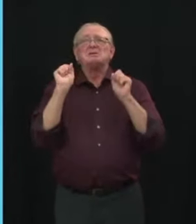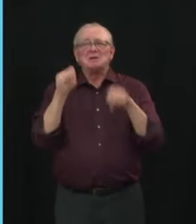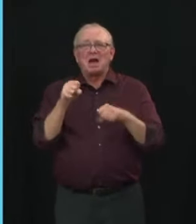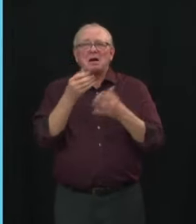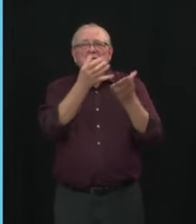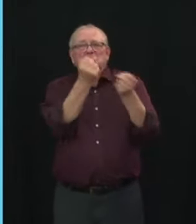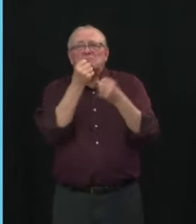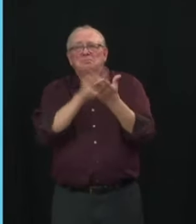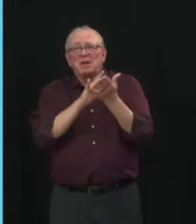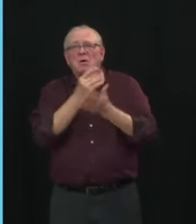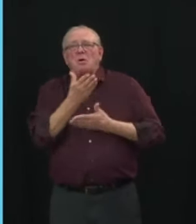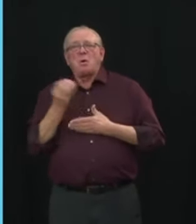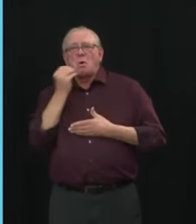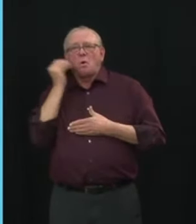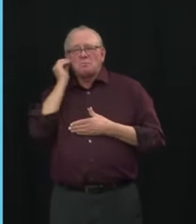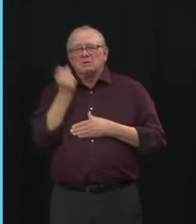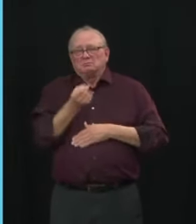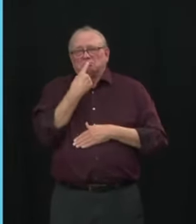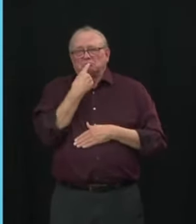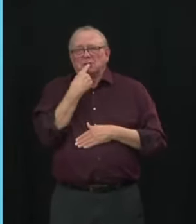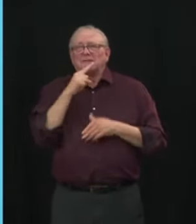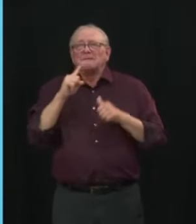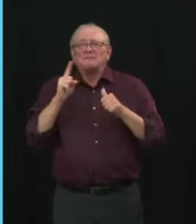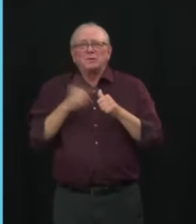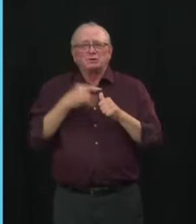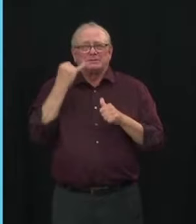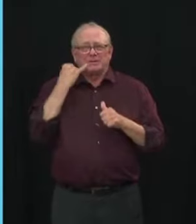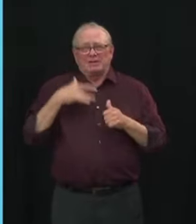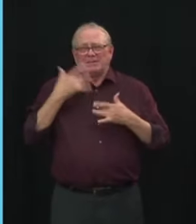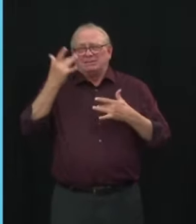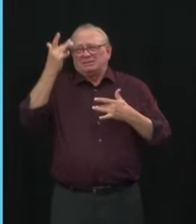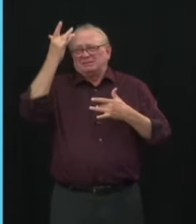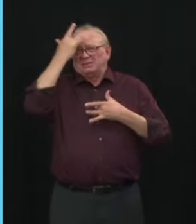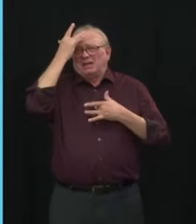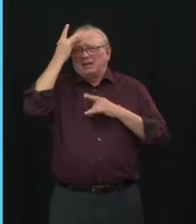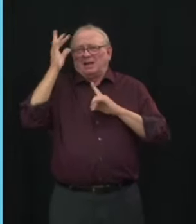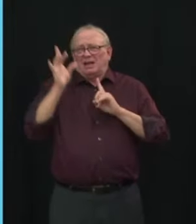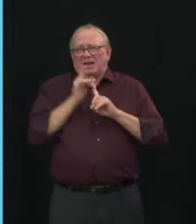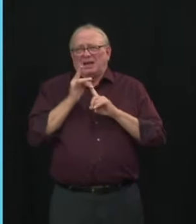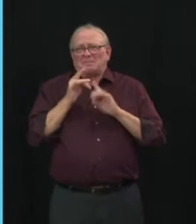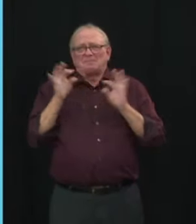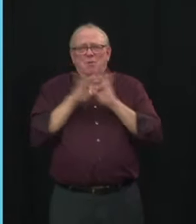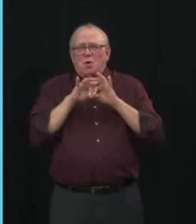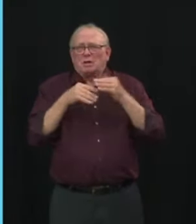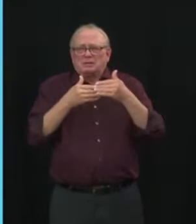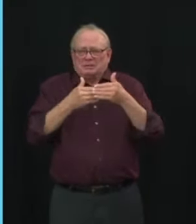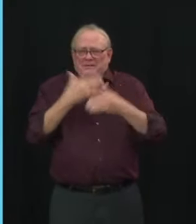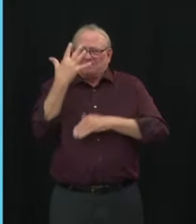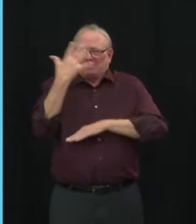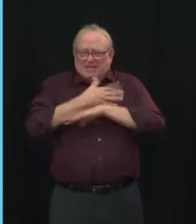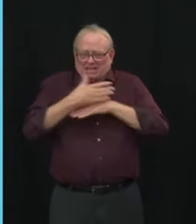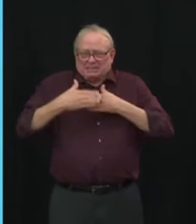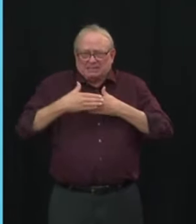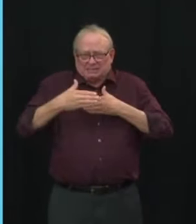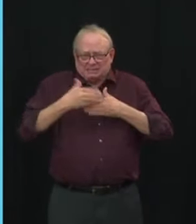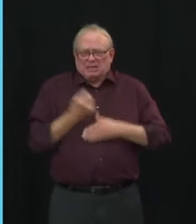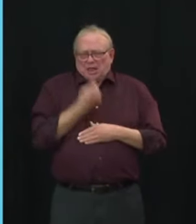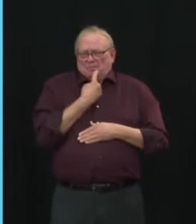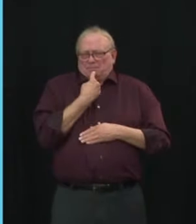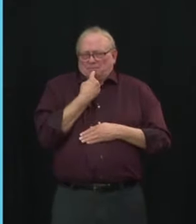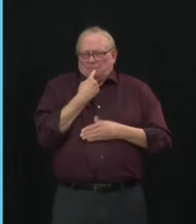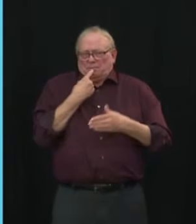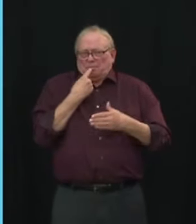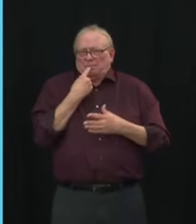be started within 5 days of the onset of symptoms, with a positive COVID-19 test result and assessment from a healthcare